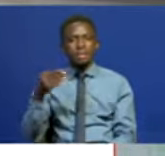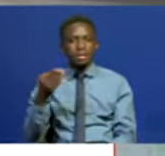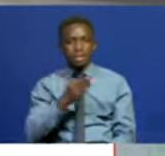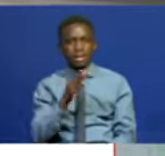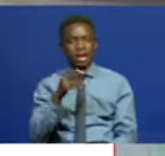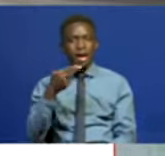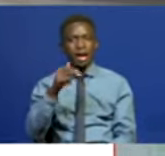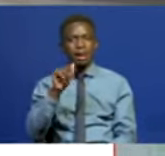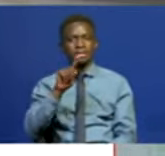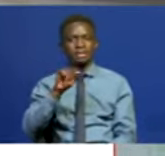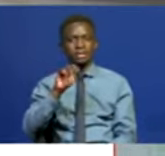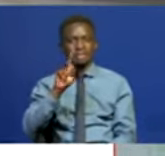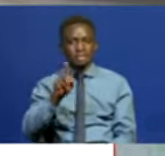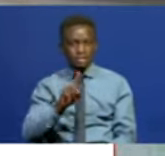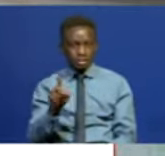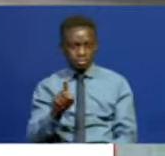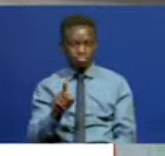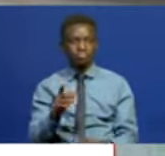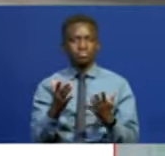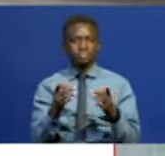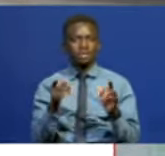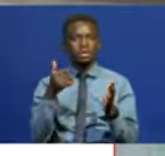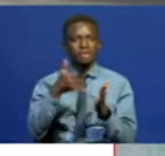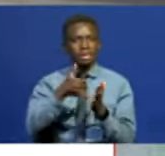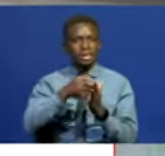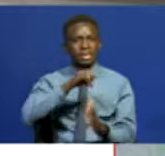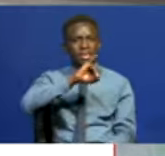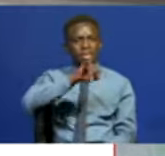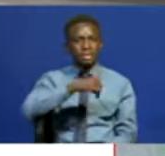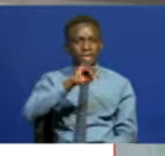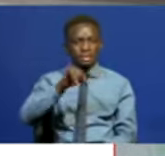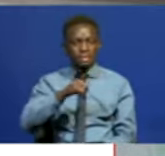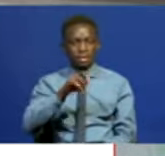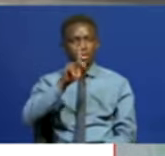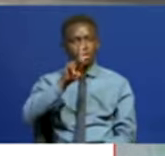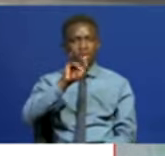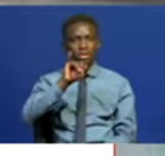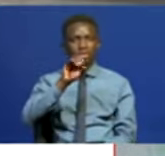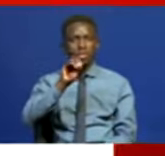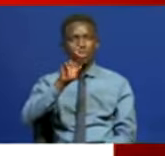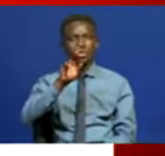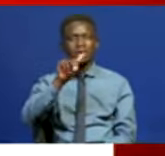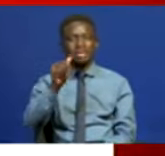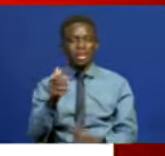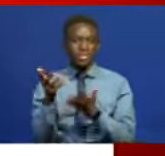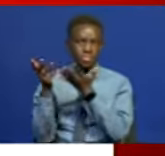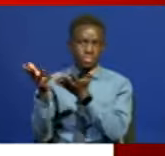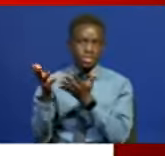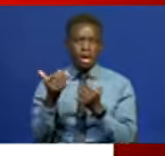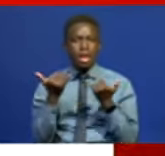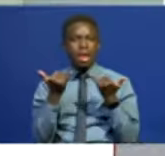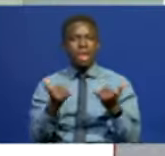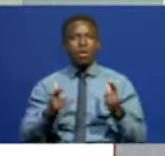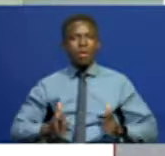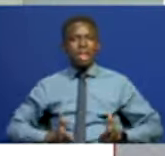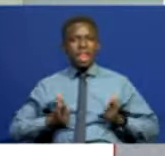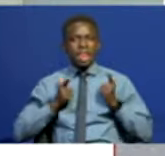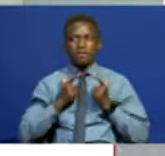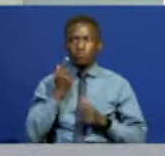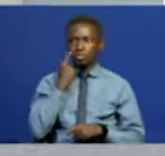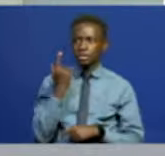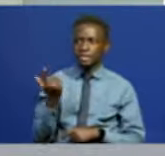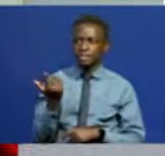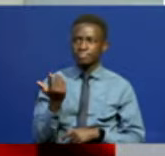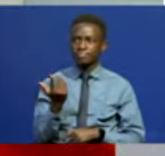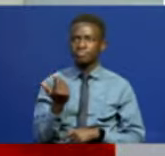as I referred to him earlier on. But JJ Kioria is also down there and he now joins us live. JJ,